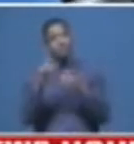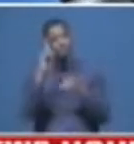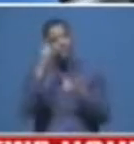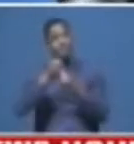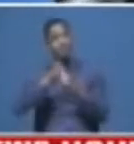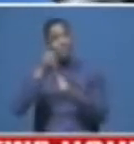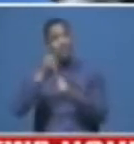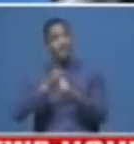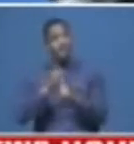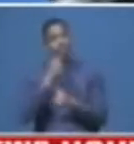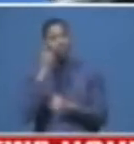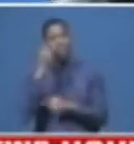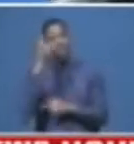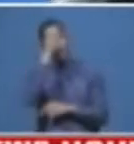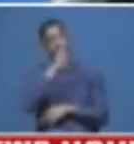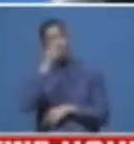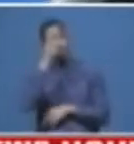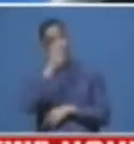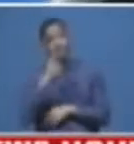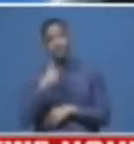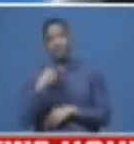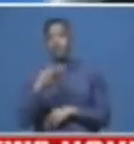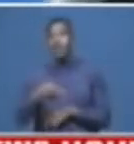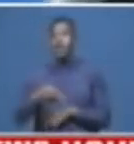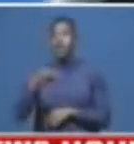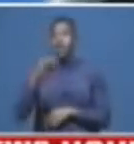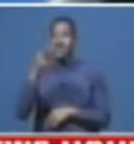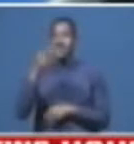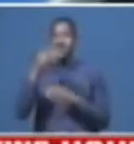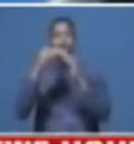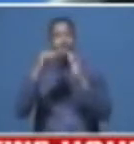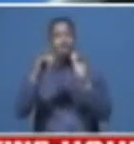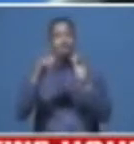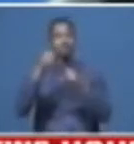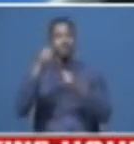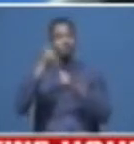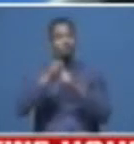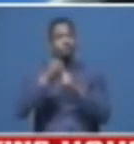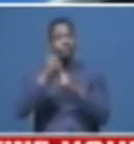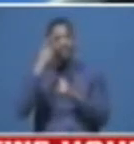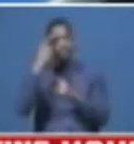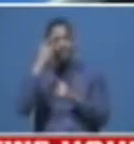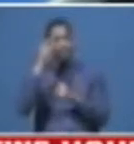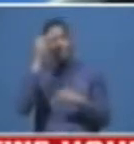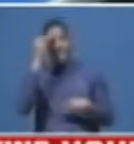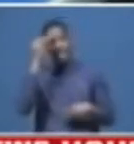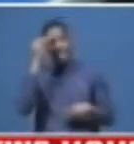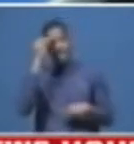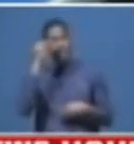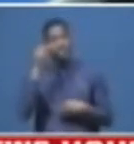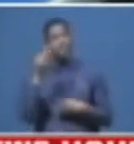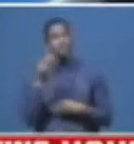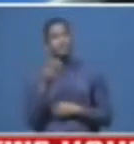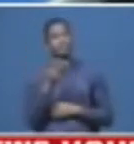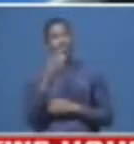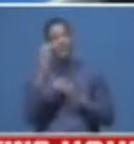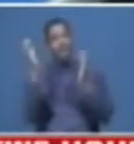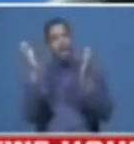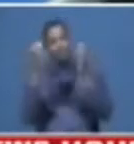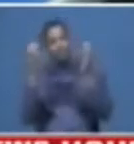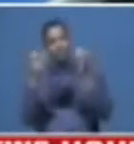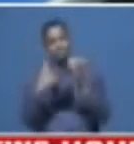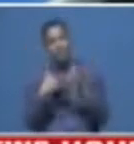be in Africa. There are high-level activities for malaria intervention and conferences, and we